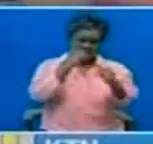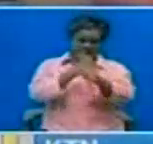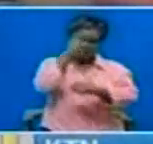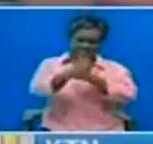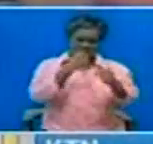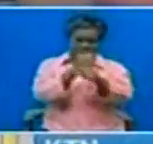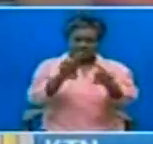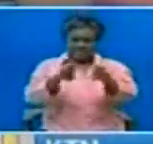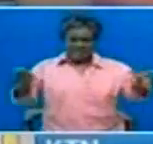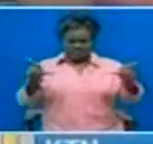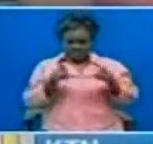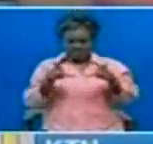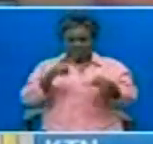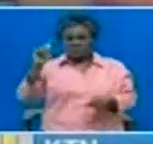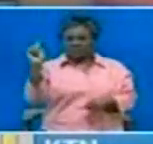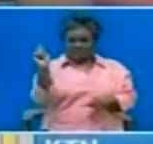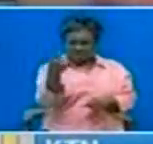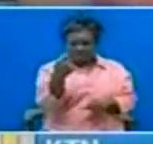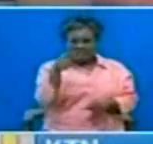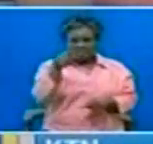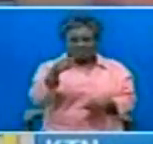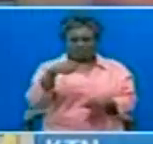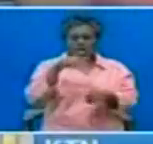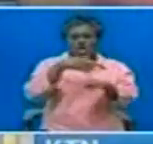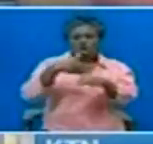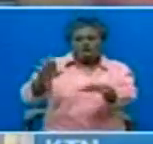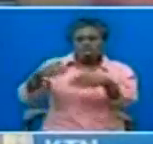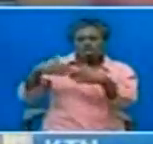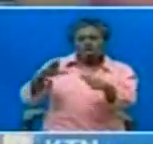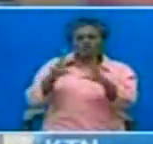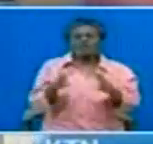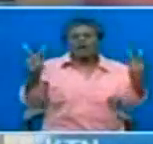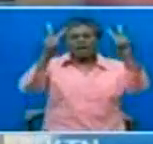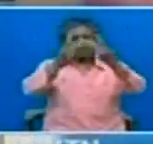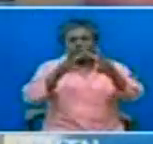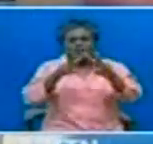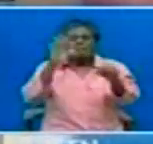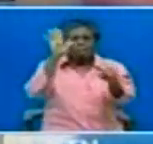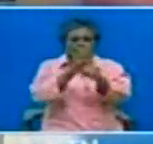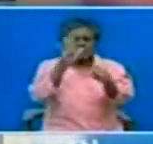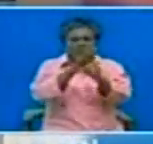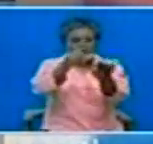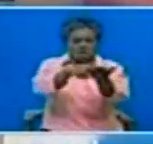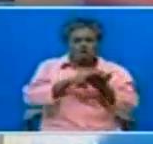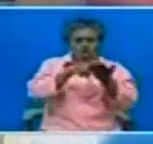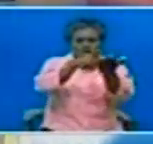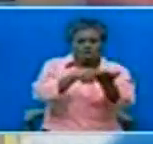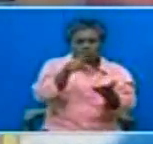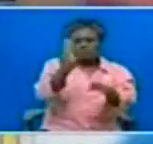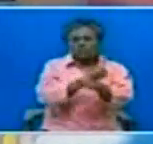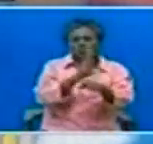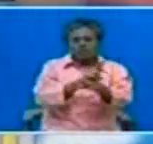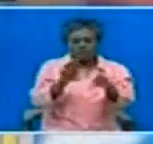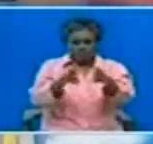Land title deeds in Kenya have seemingly gradually lost their sanctity. A number of loan seekers using their title deeds